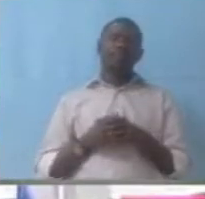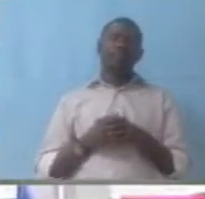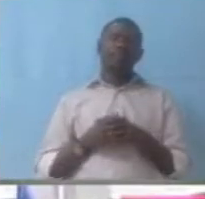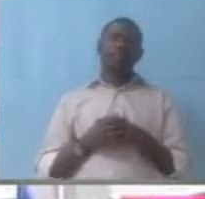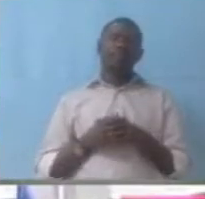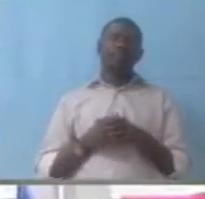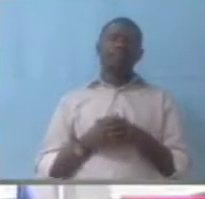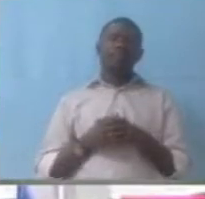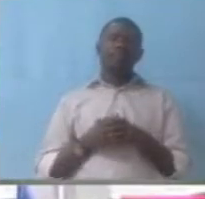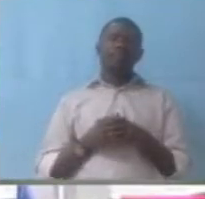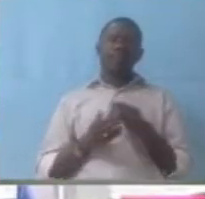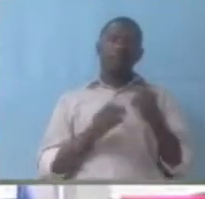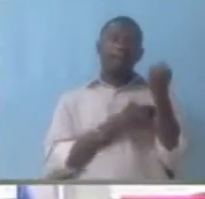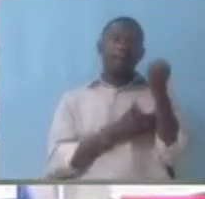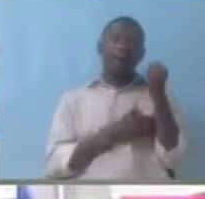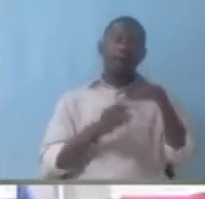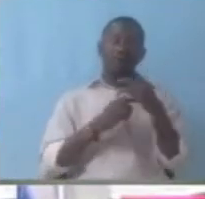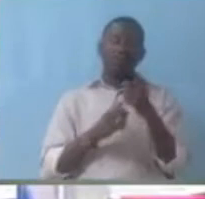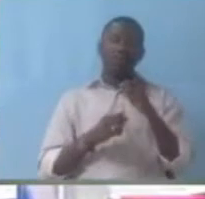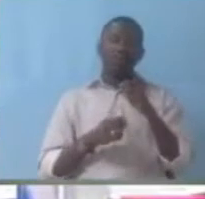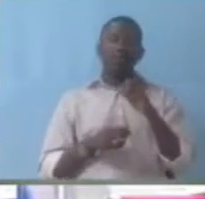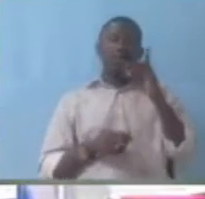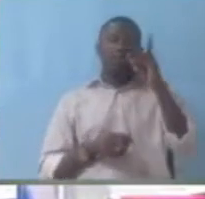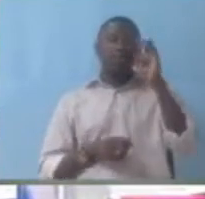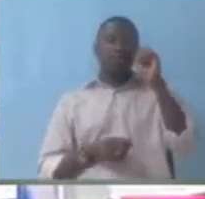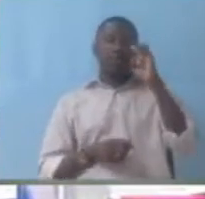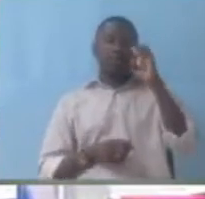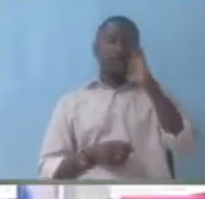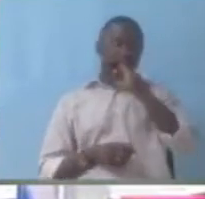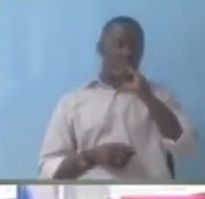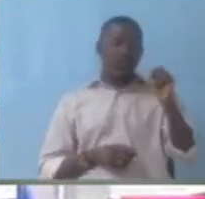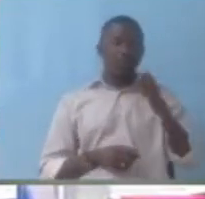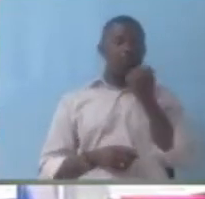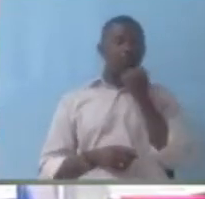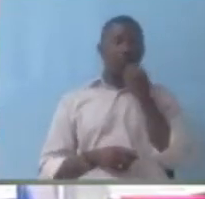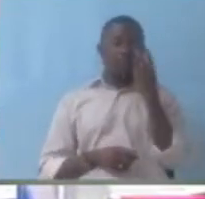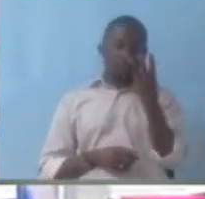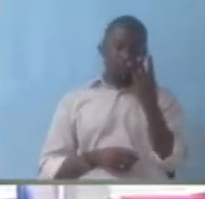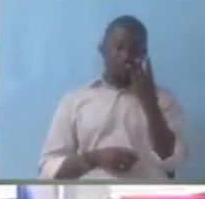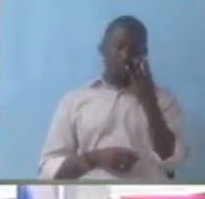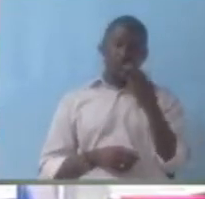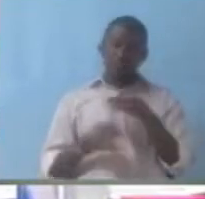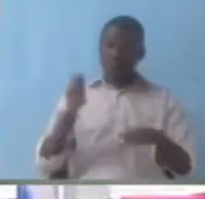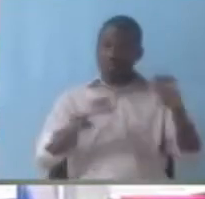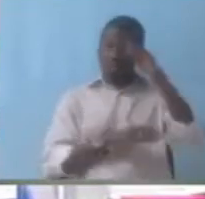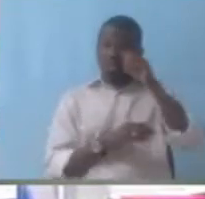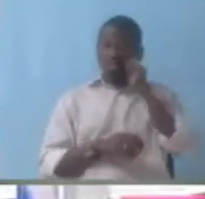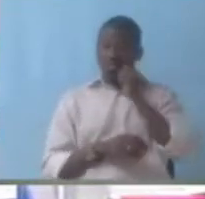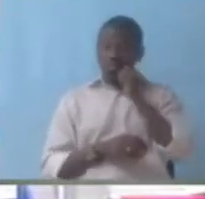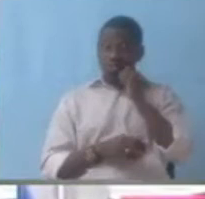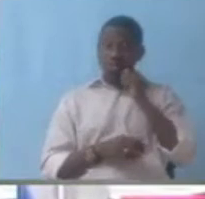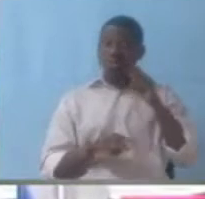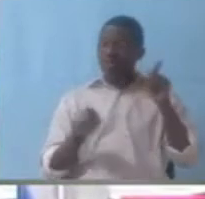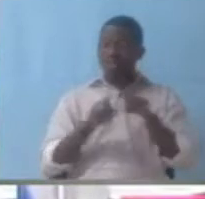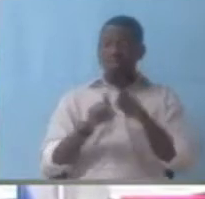of decree number 3 applied in that instance. Wari wakandorom decree nyingi nata na wota ka le kango